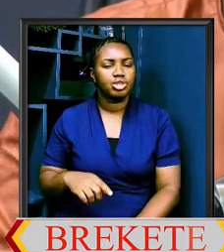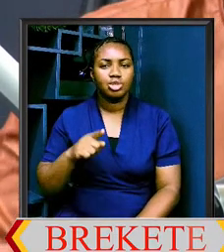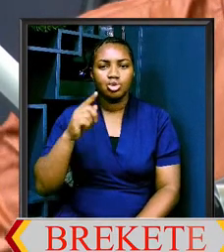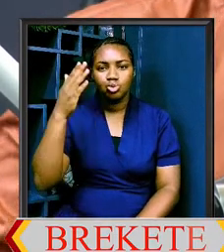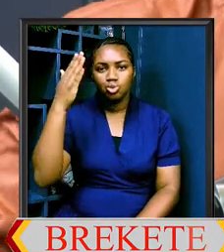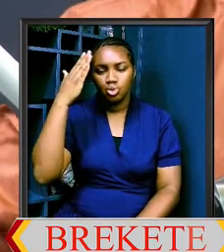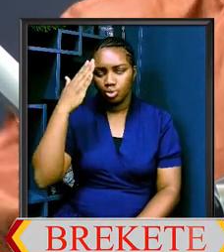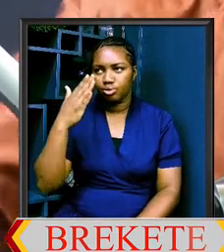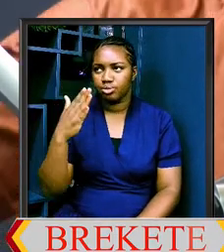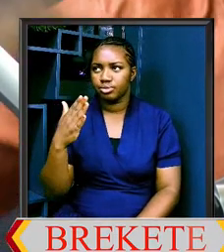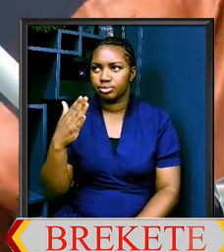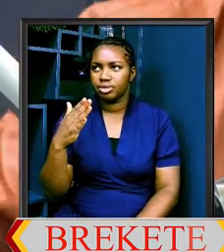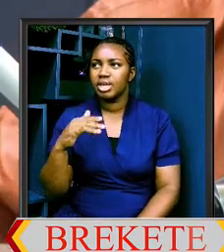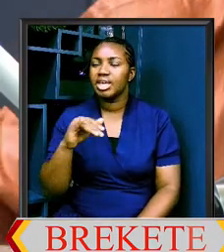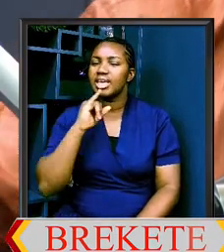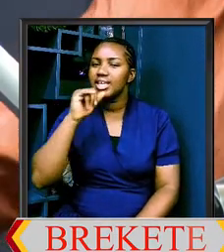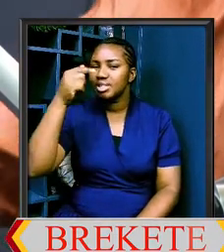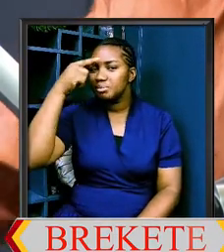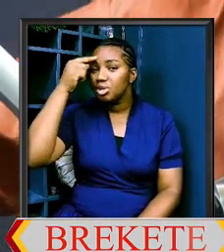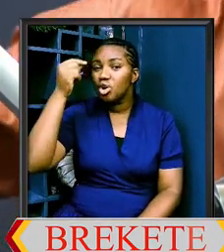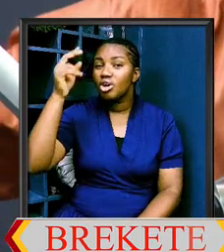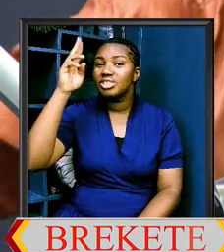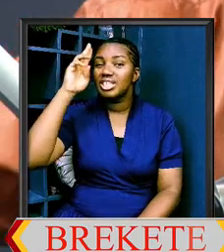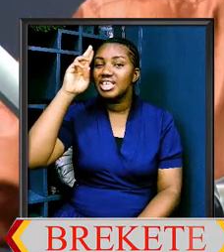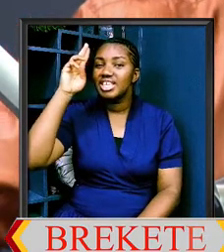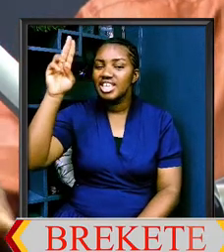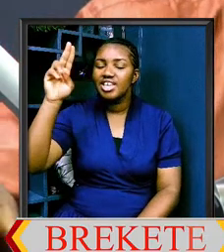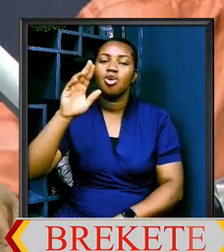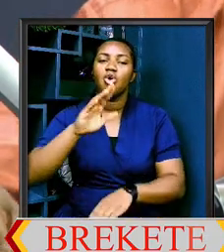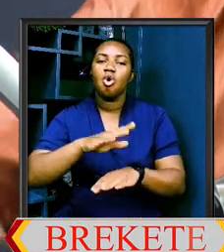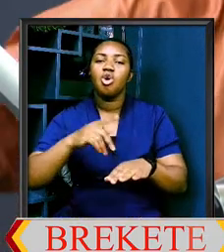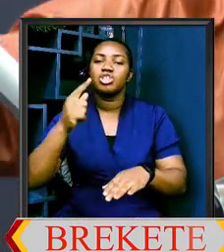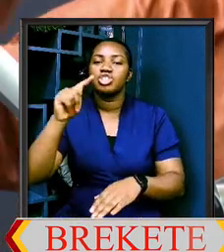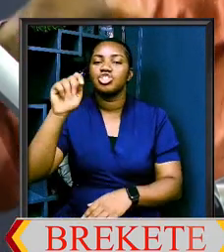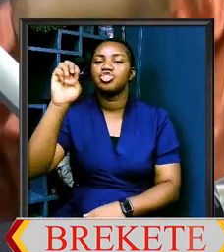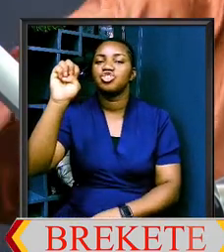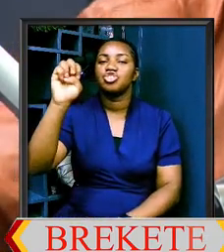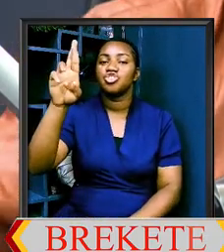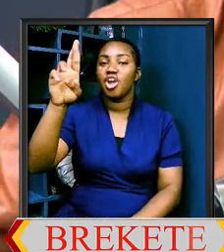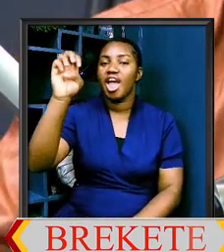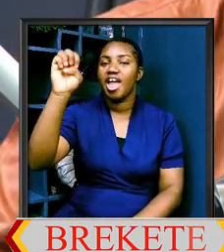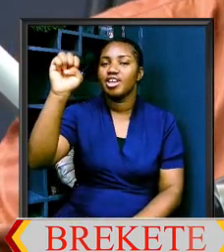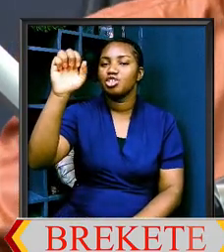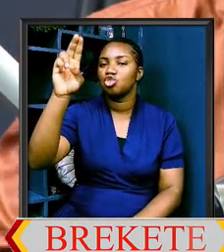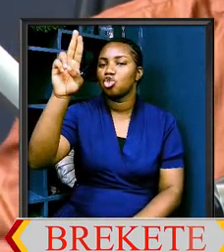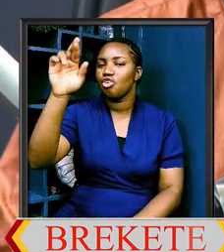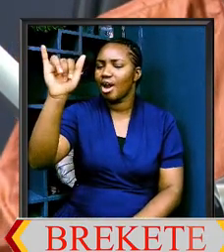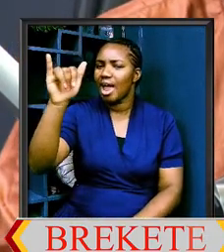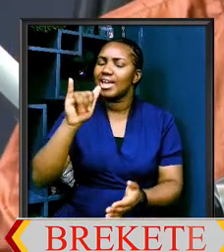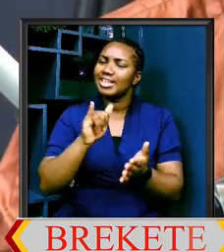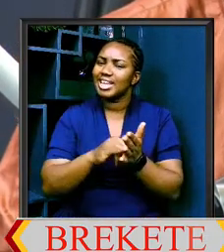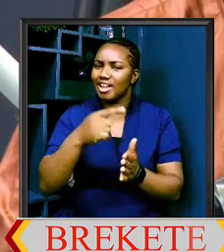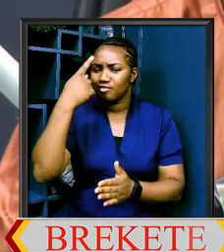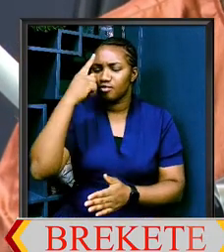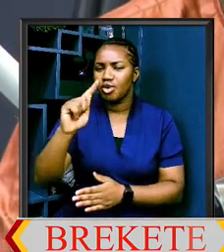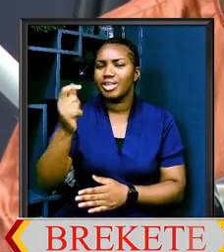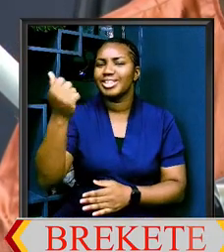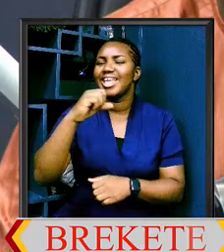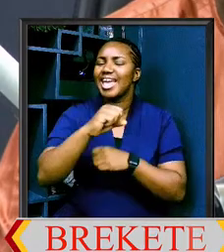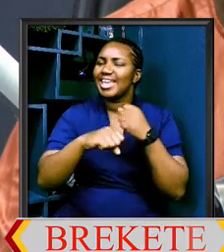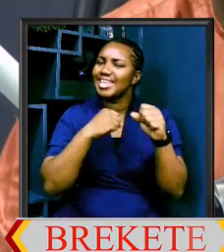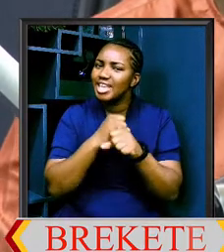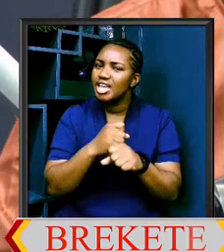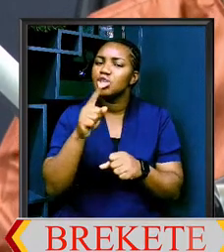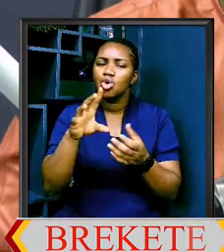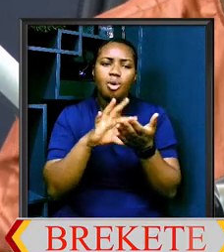You know, say, now because he summoned the treasurer. Say, for 10 years, you did a print